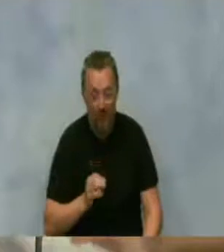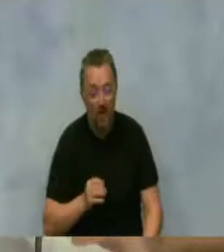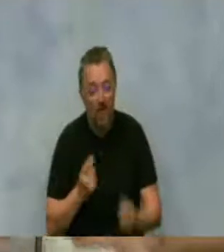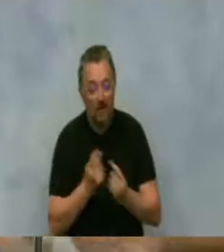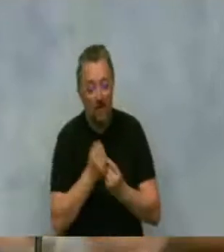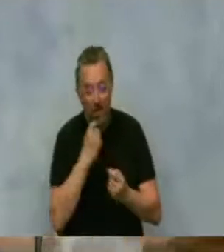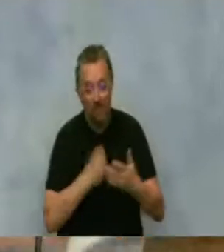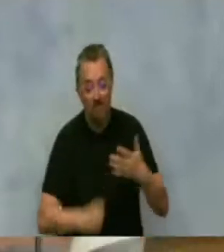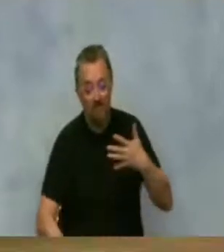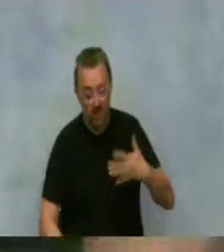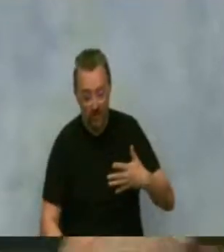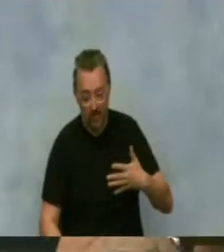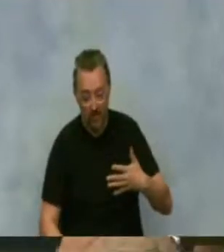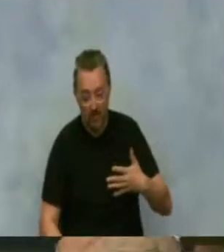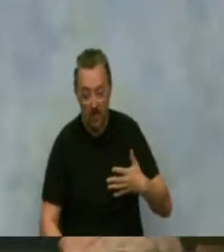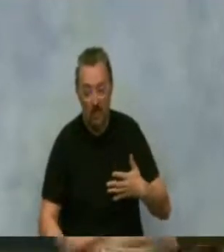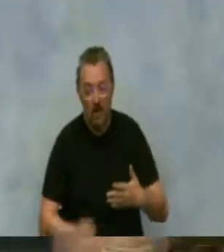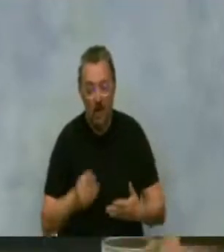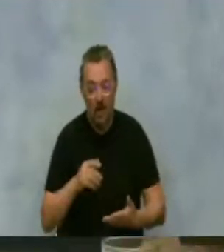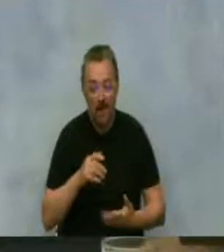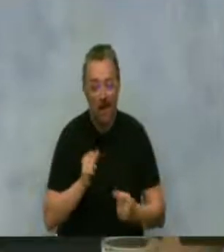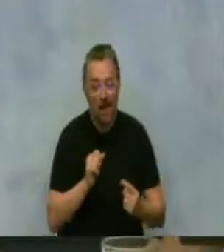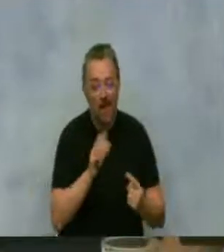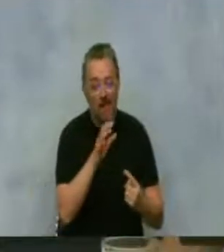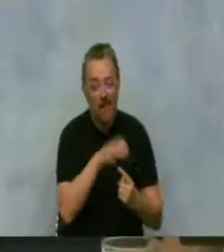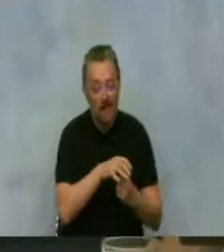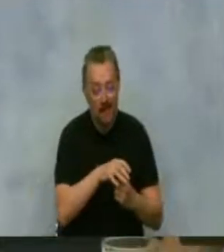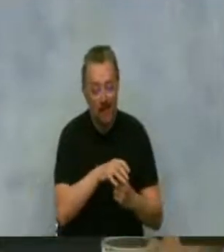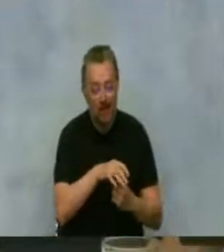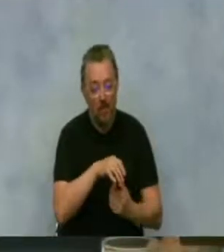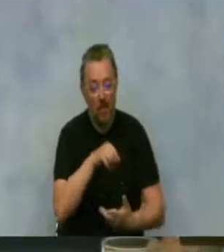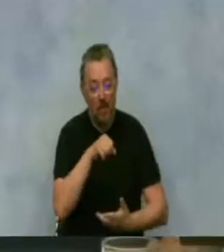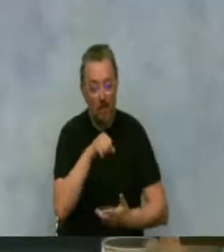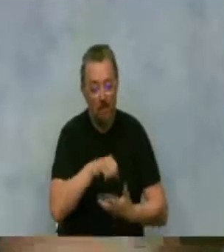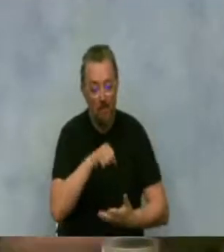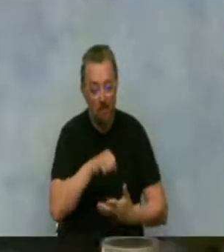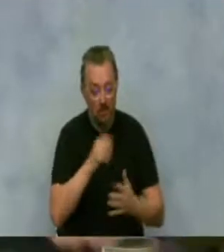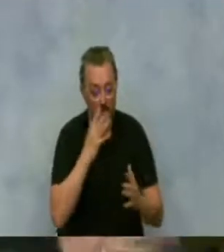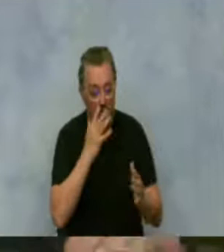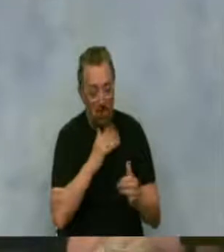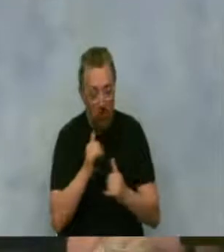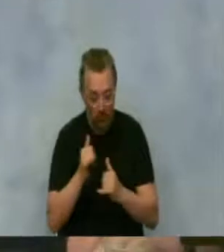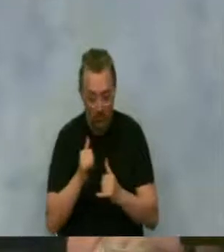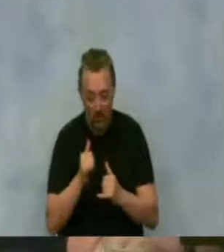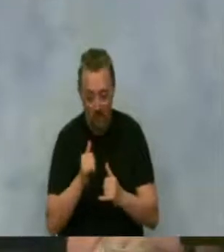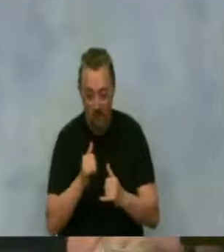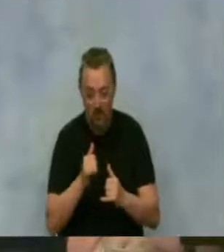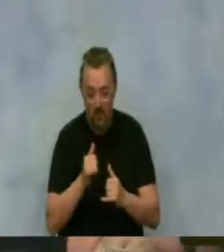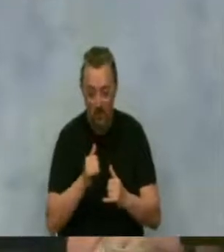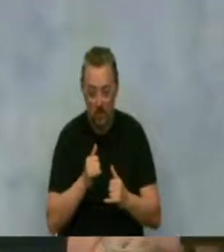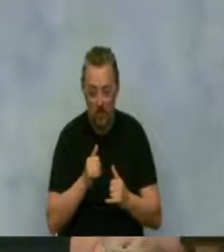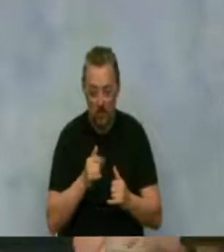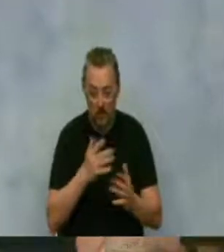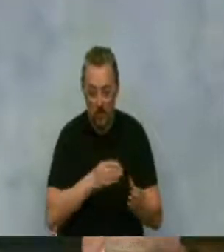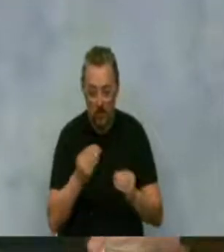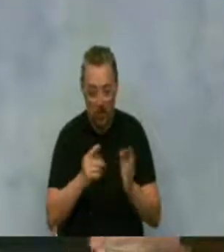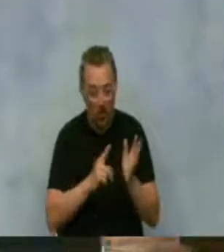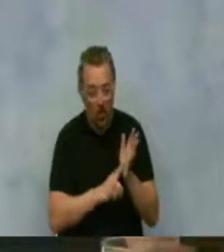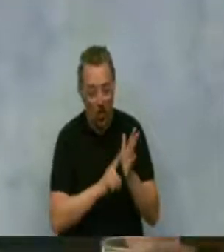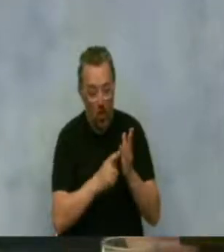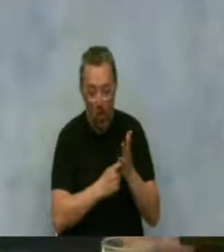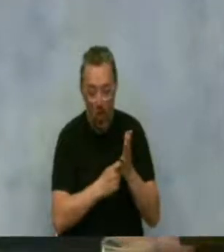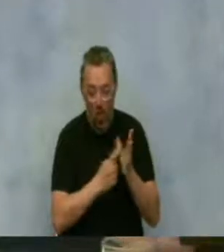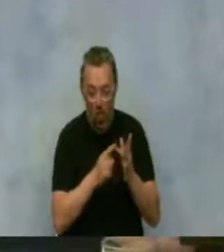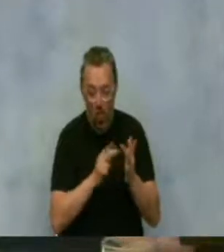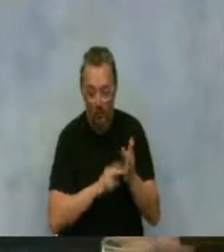5, capital budget monitoring 22-23 housing and technical resources, and it's a non-HRA. I'm handing you over to Lorraine for this one.